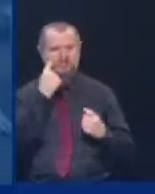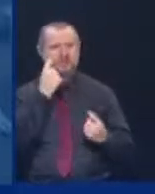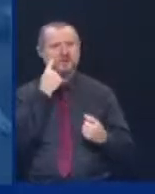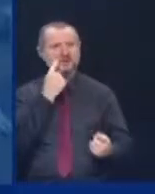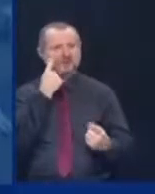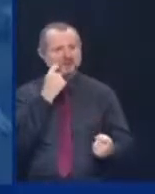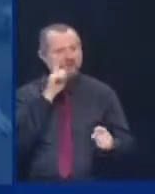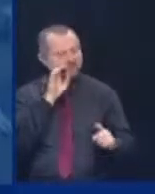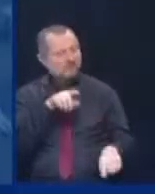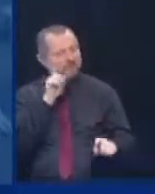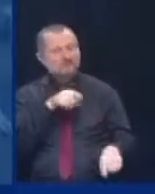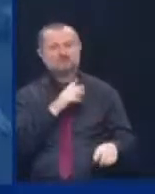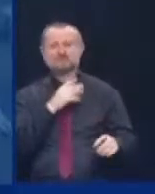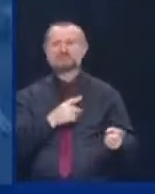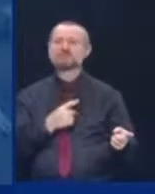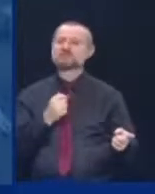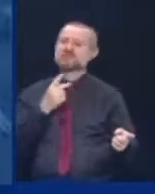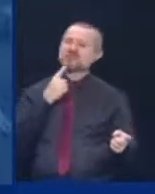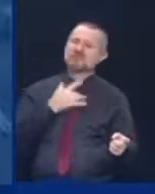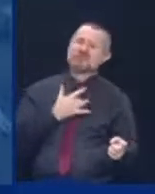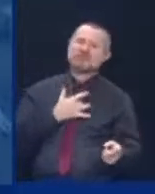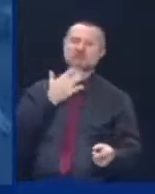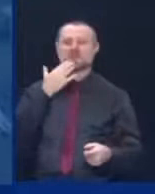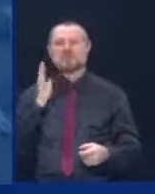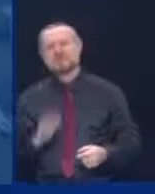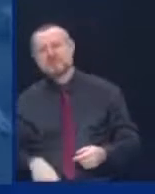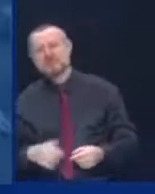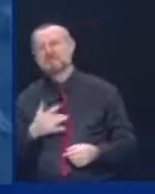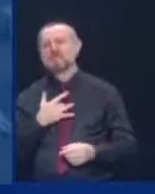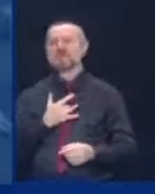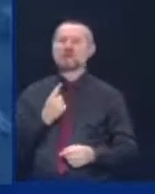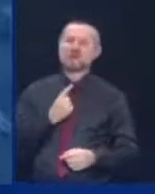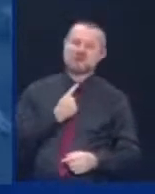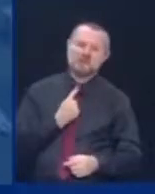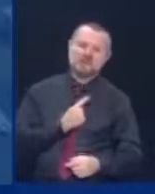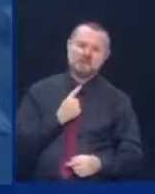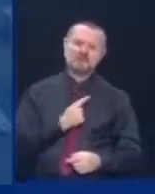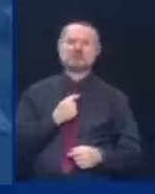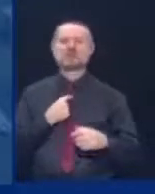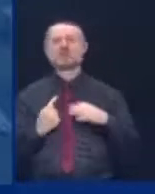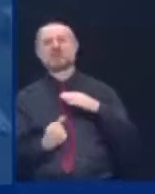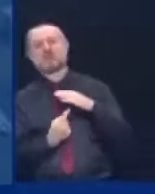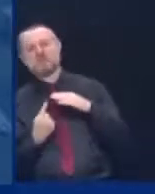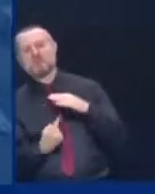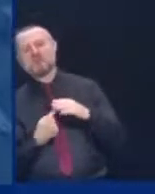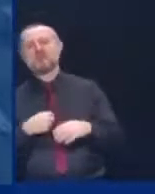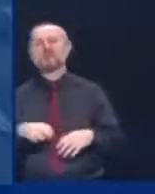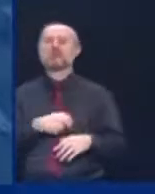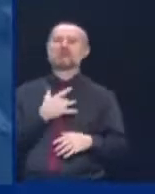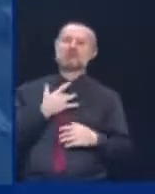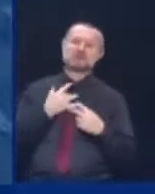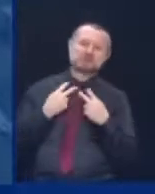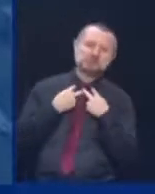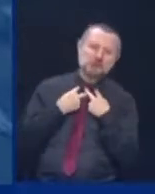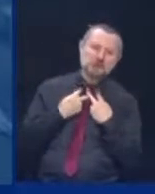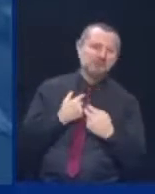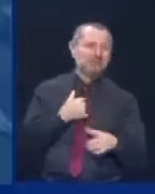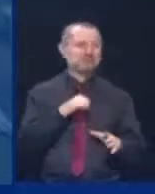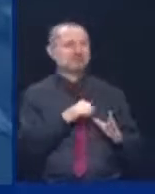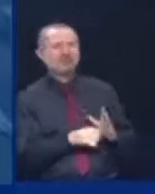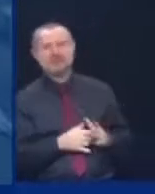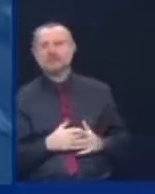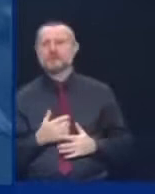And she said, I feel so bad. I feel isolated. I feel trapped. I feel like I was